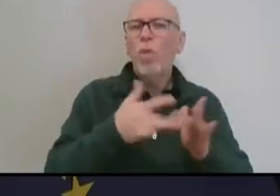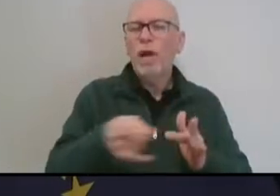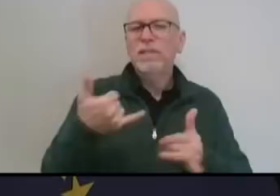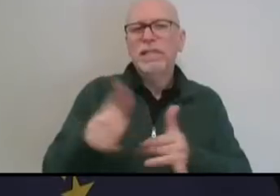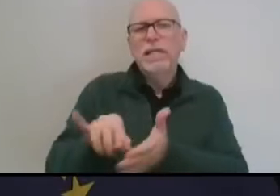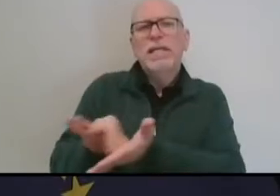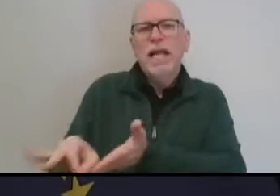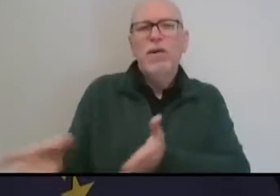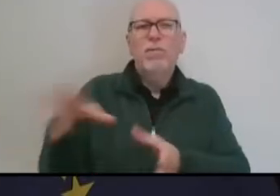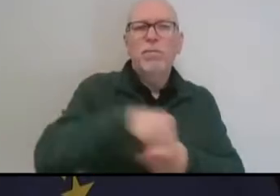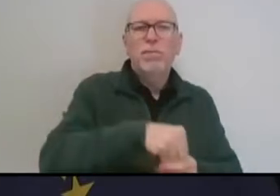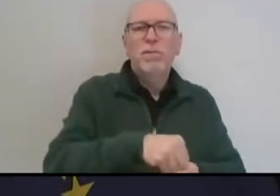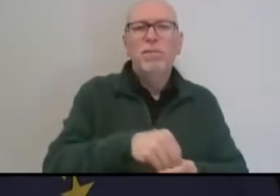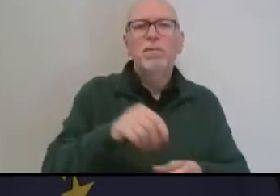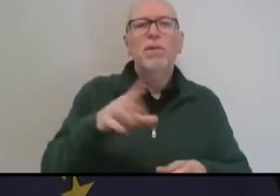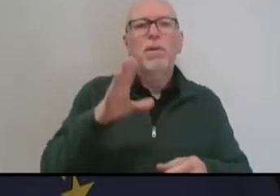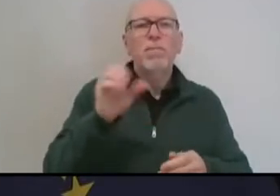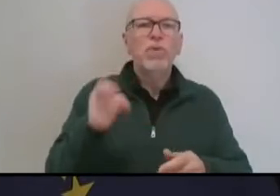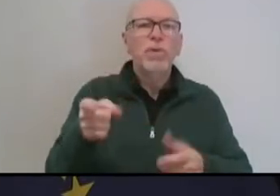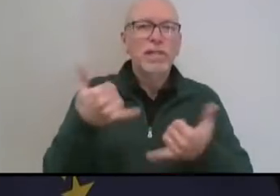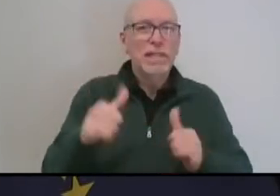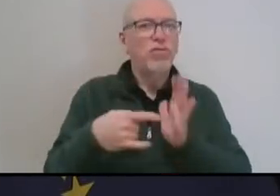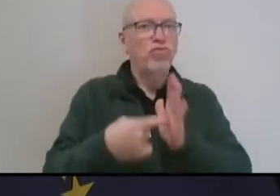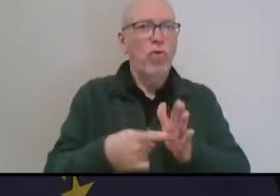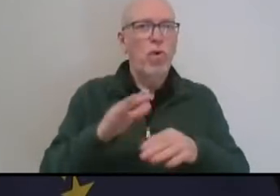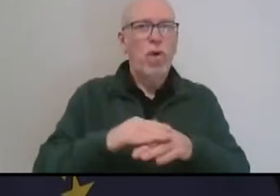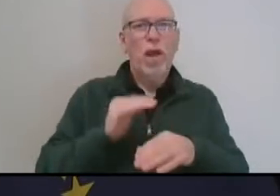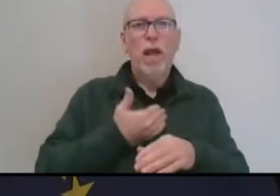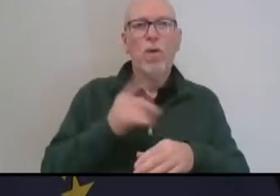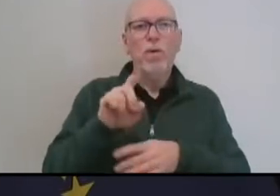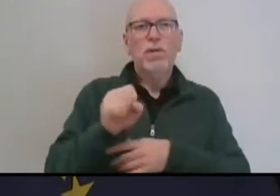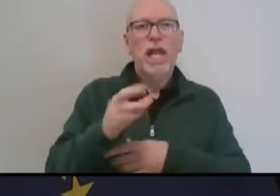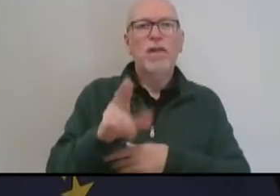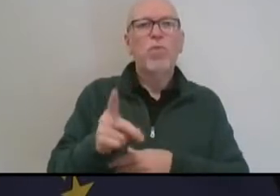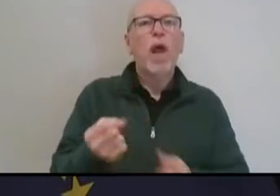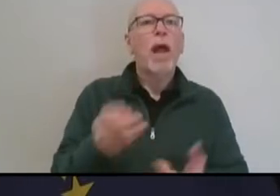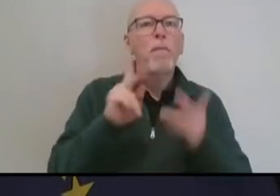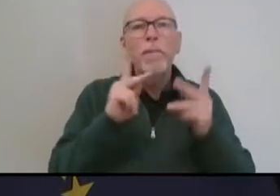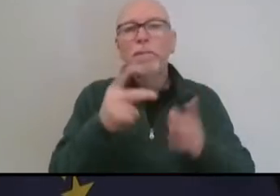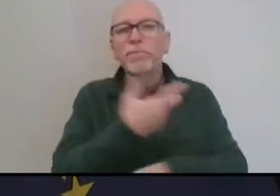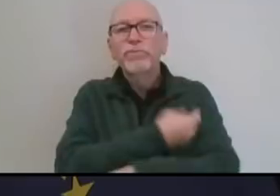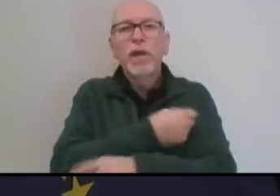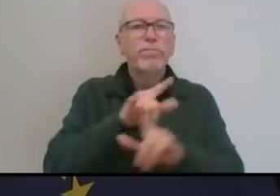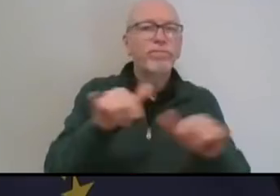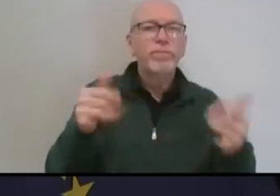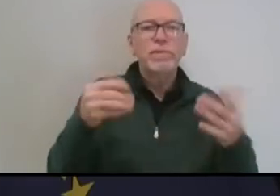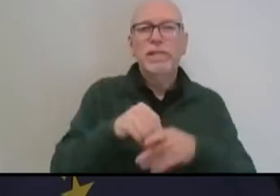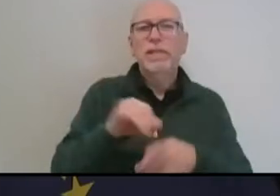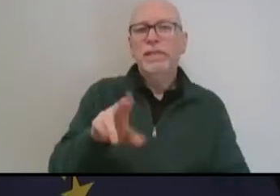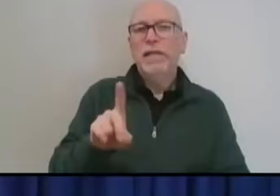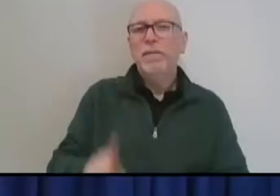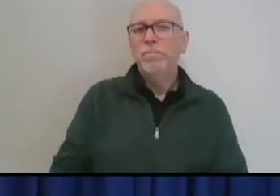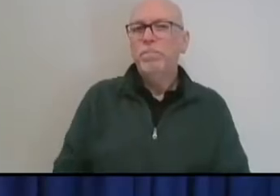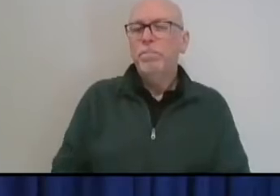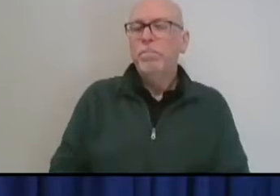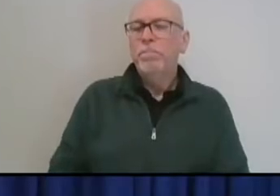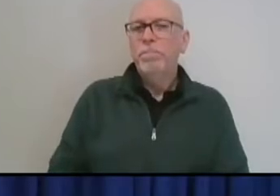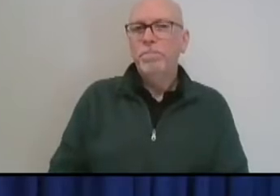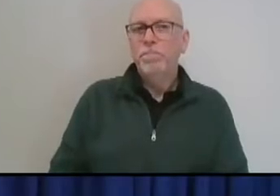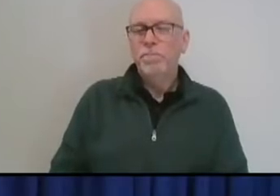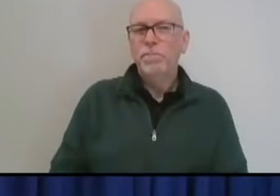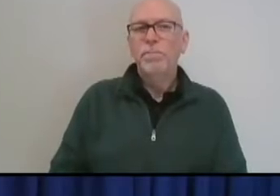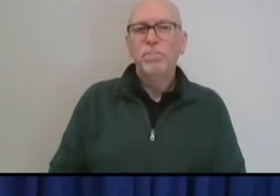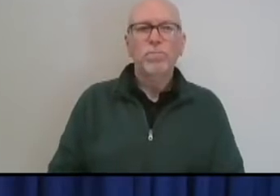report it into CHIRP, so it still shows up on our dashboard as vaccines counted and done in Indiana. But just so folks